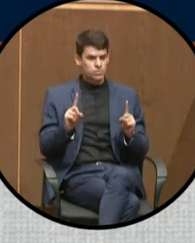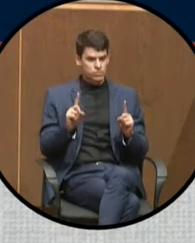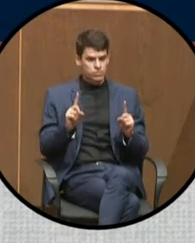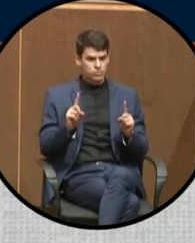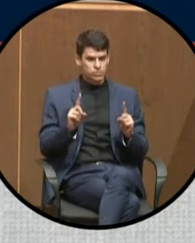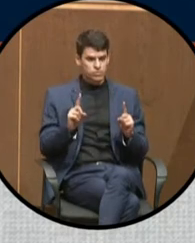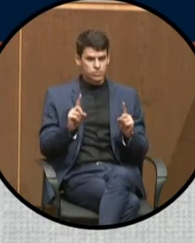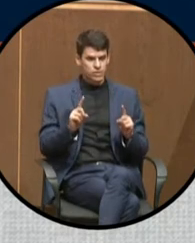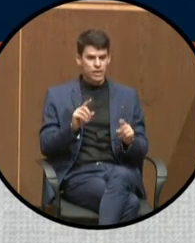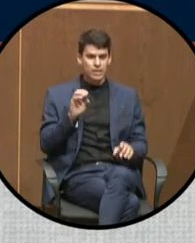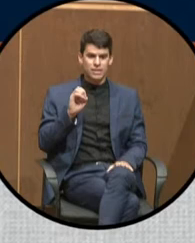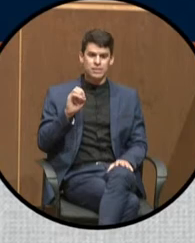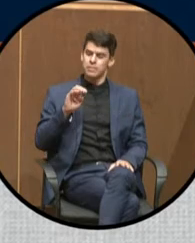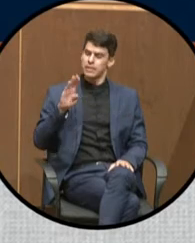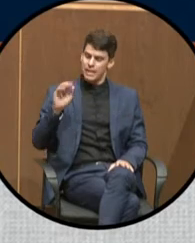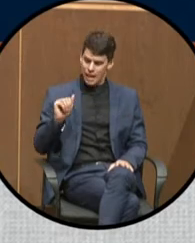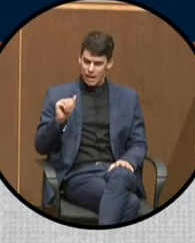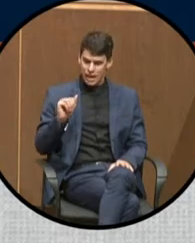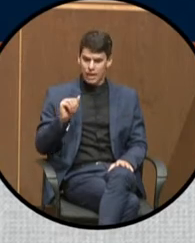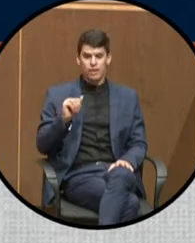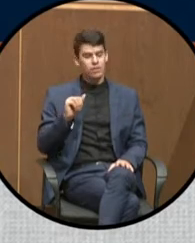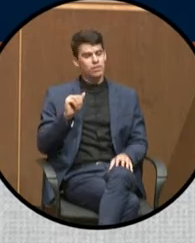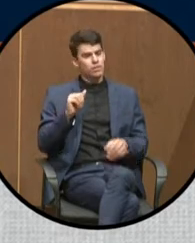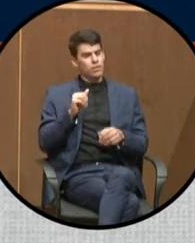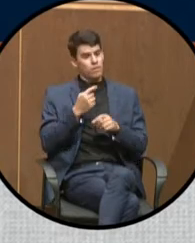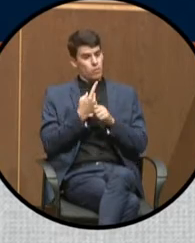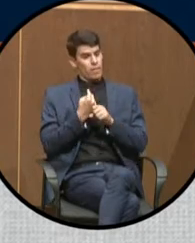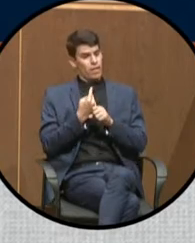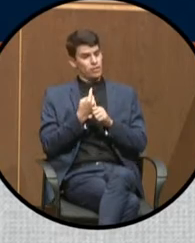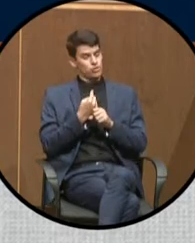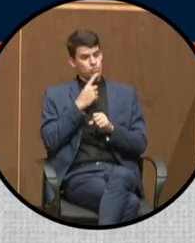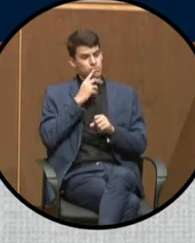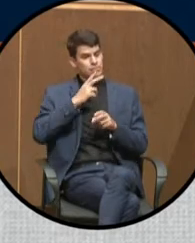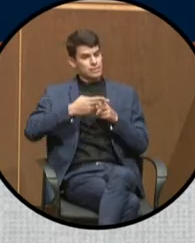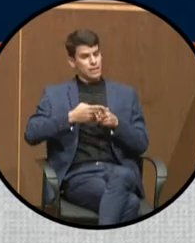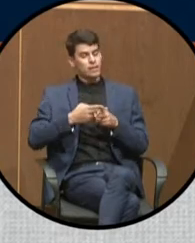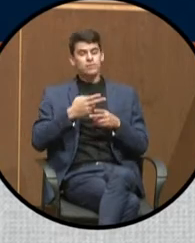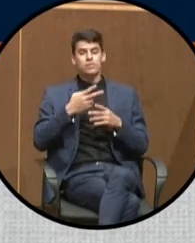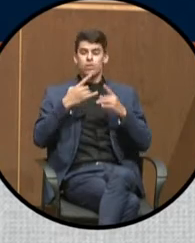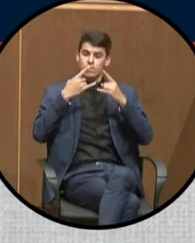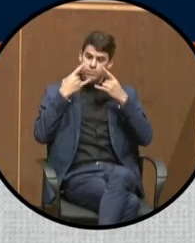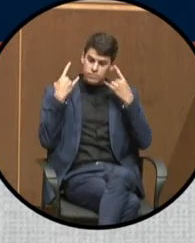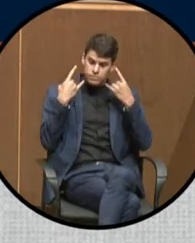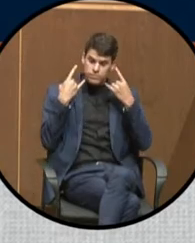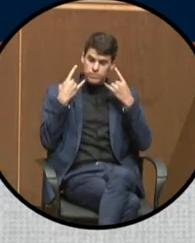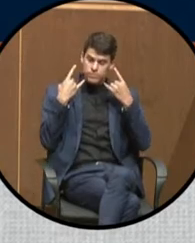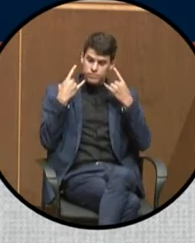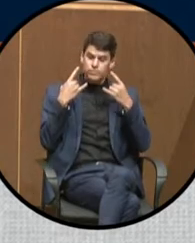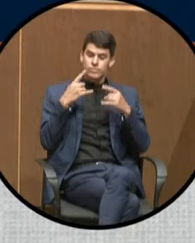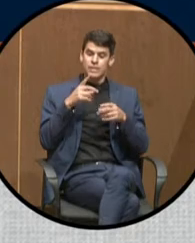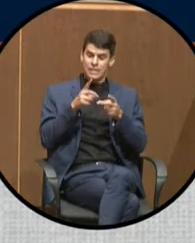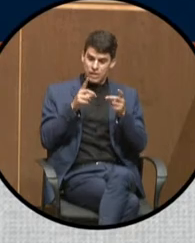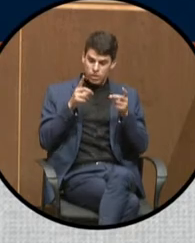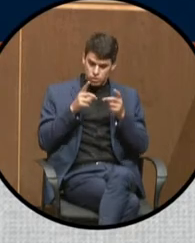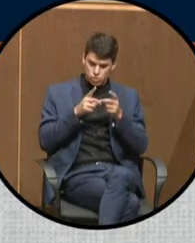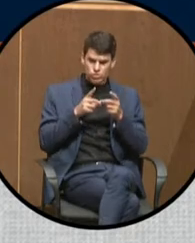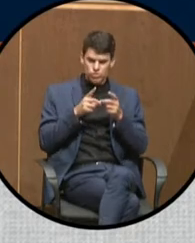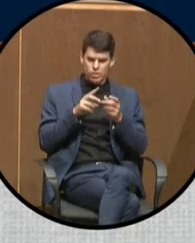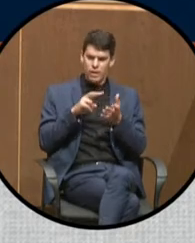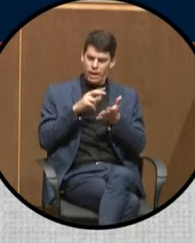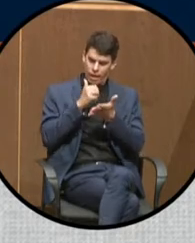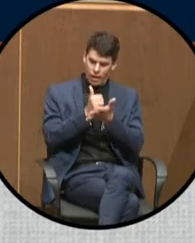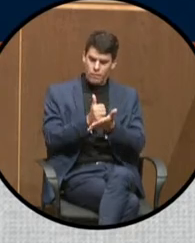The EBBA on face coverings from last year even states that by wearing a face covering, the district is helping to